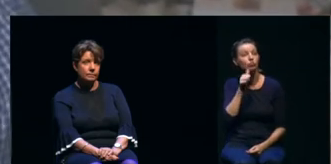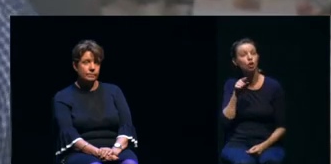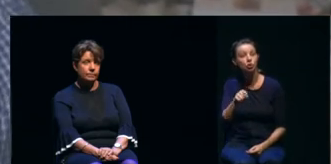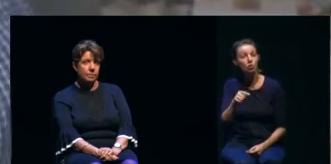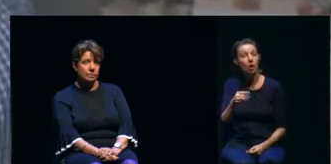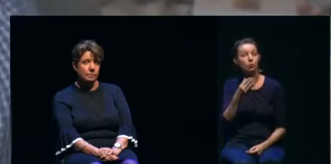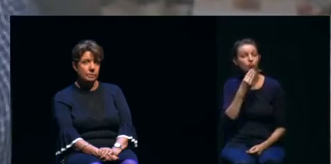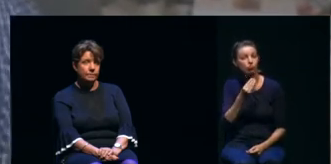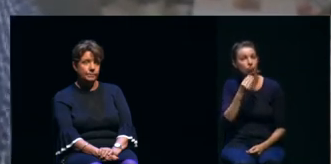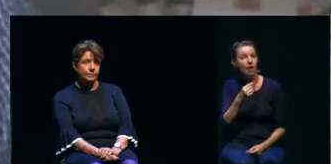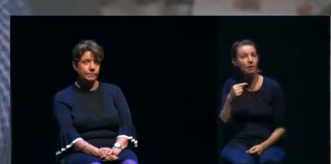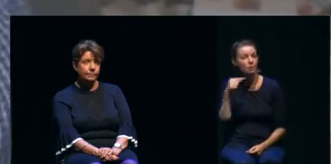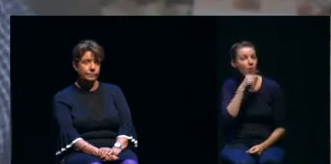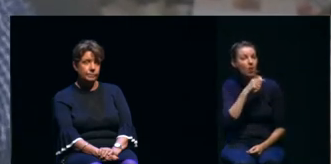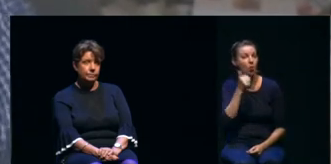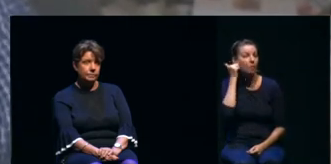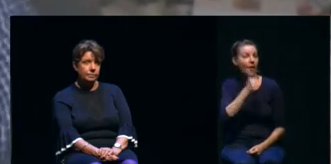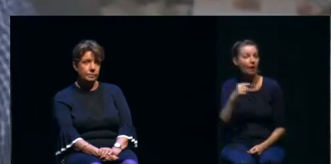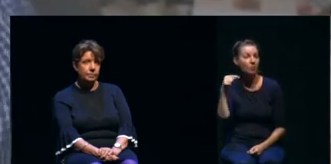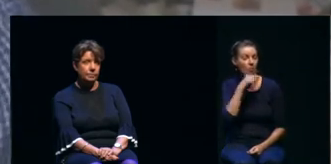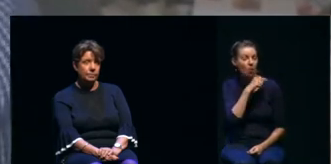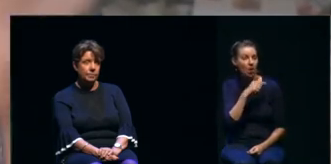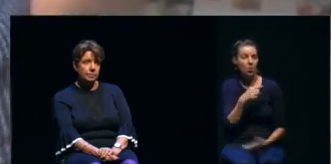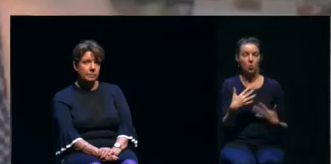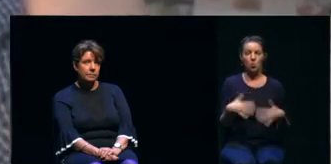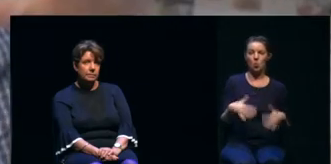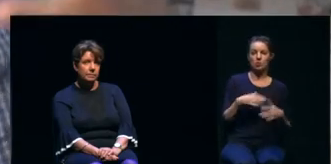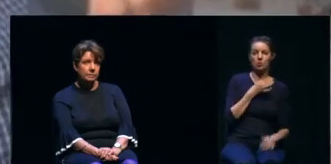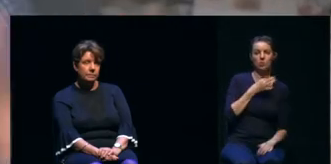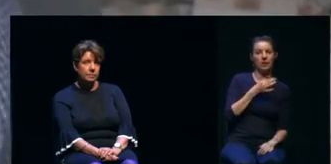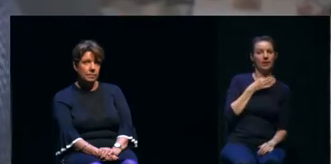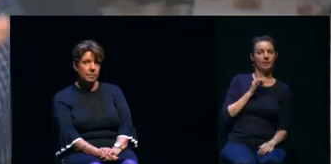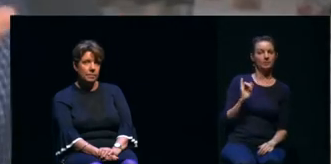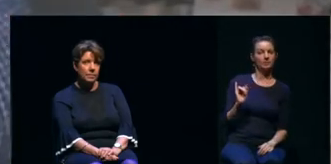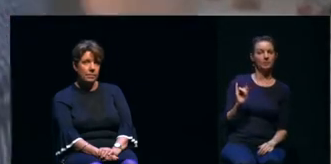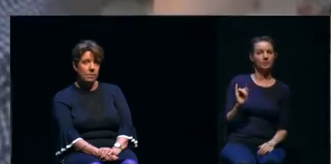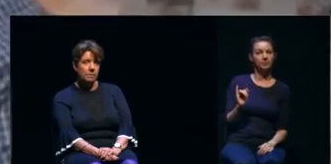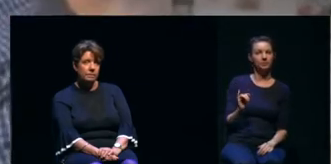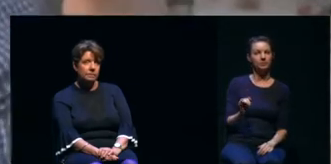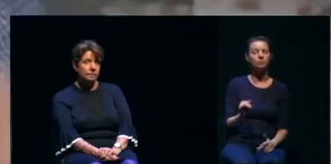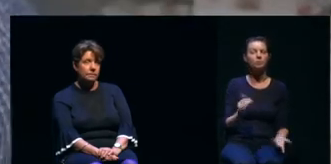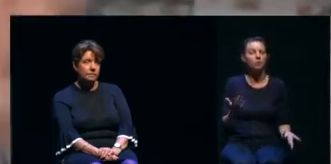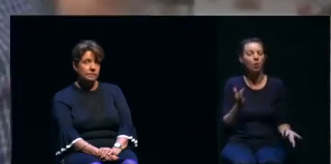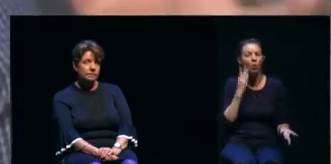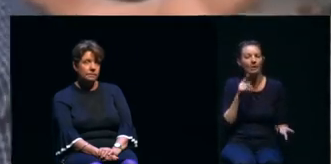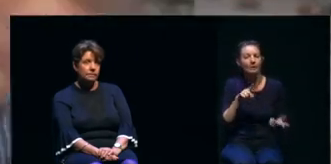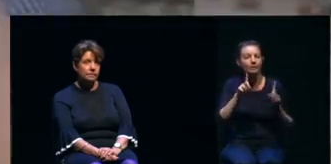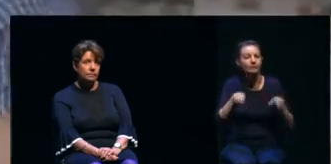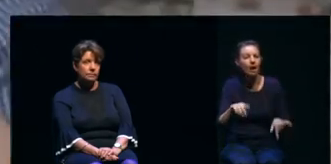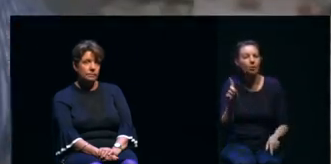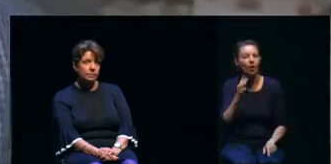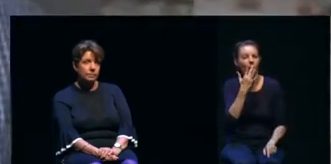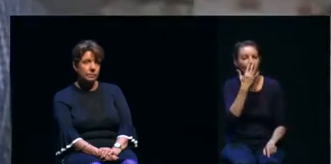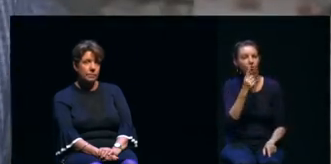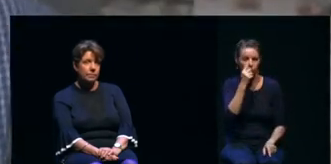boy, and the added threat that you are seen to have there, that, you know, and from a small child, like, when does it start? Like, as a child, you can